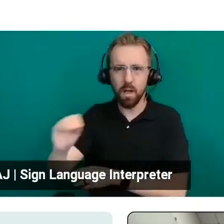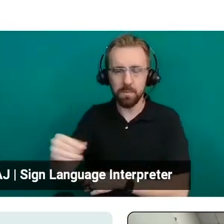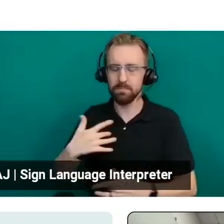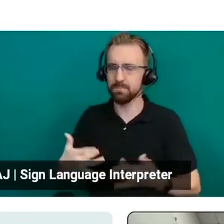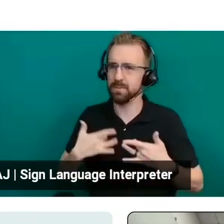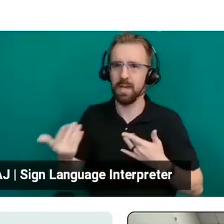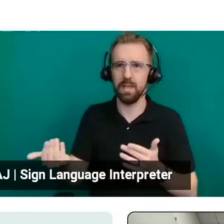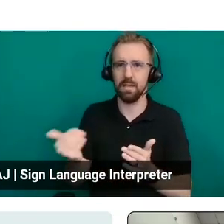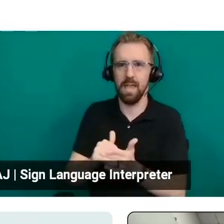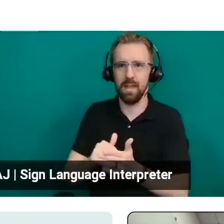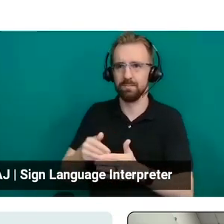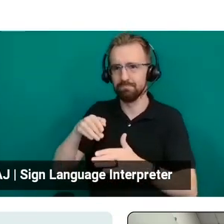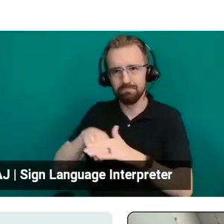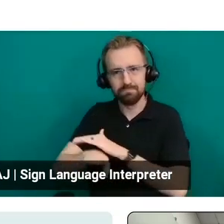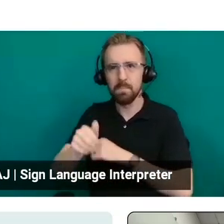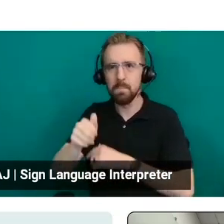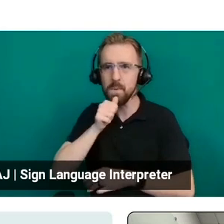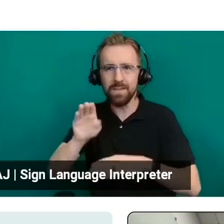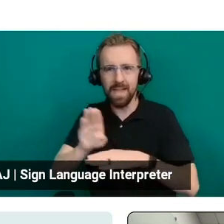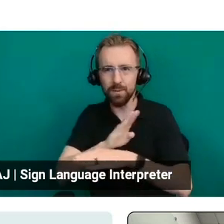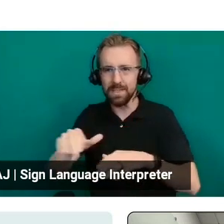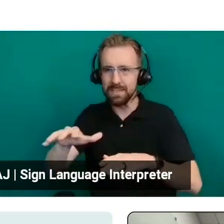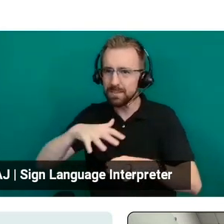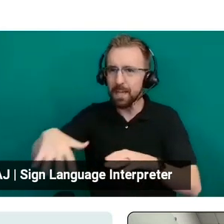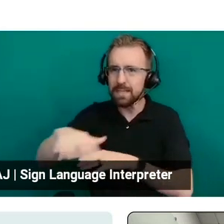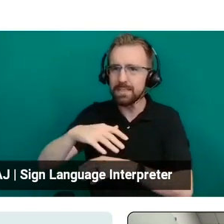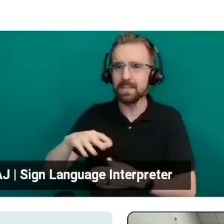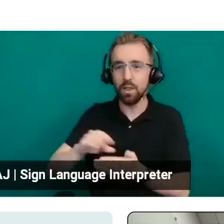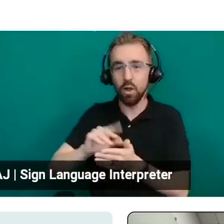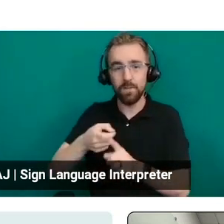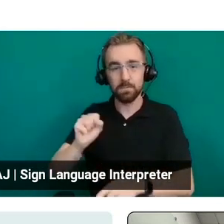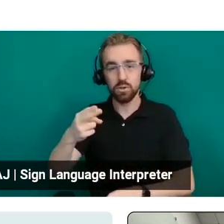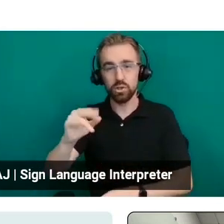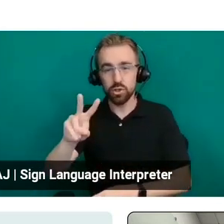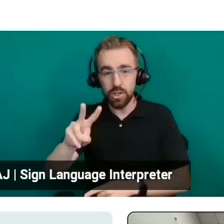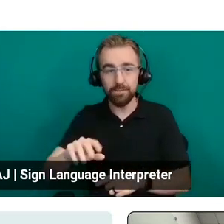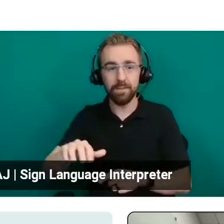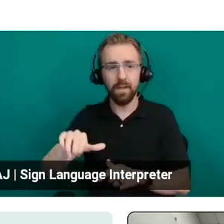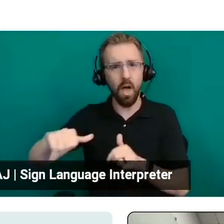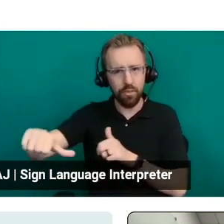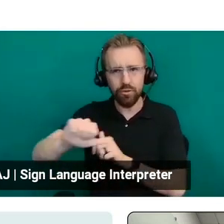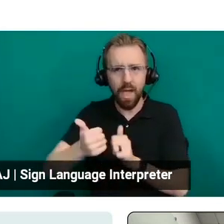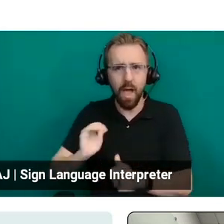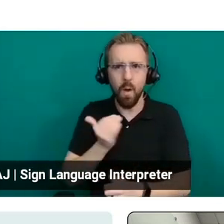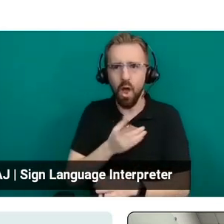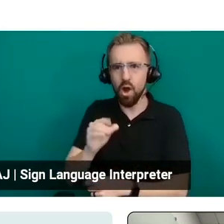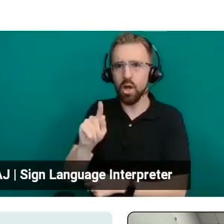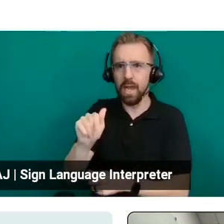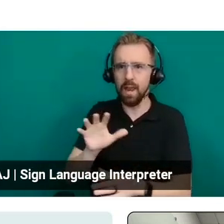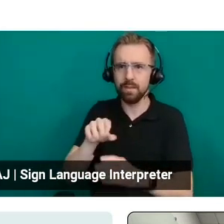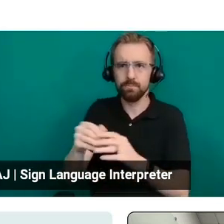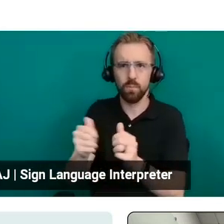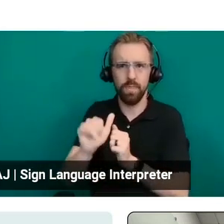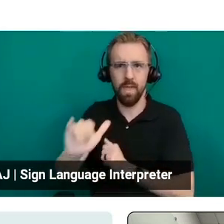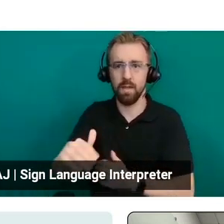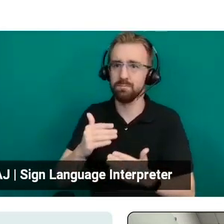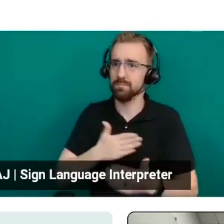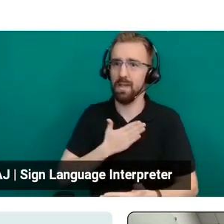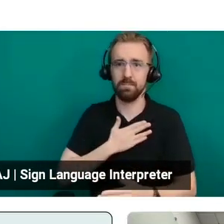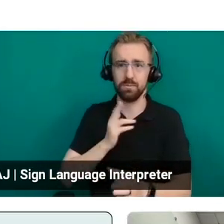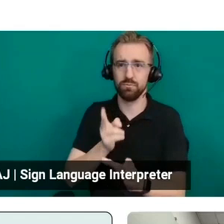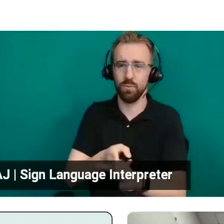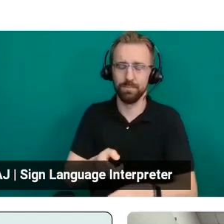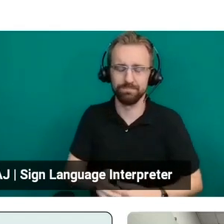get into the private equity space and learn from Shiv and others about how our data can be helpful there. So happy to join. Thank you so